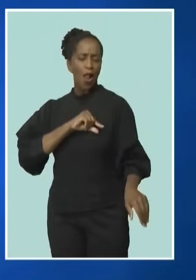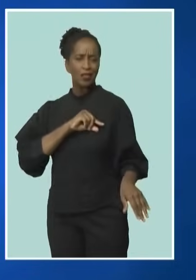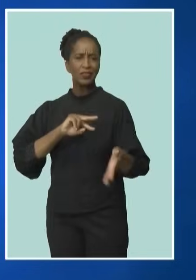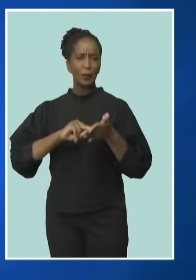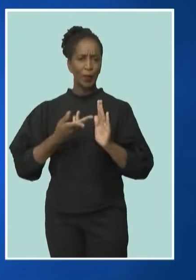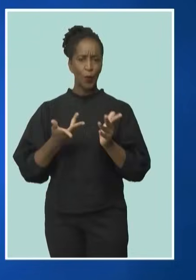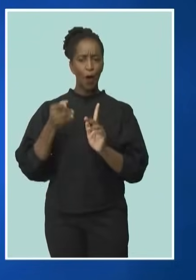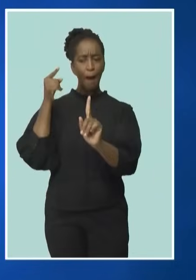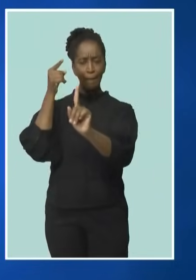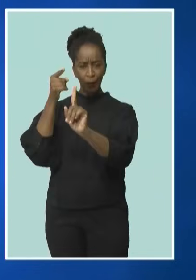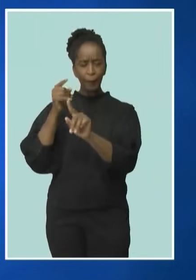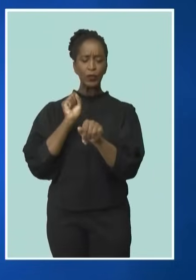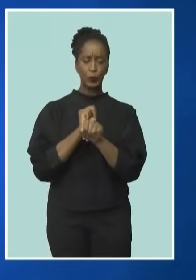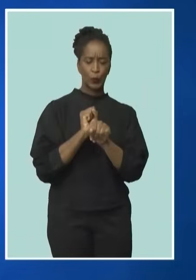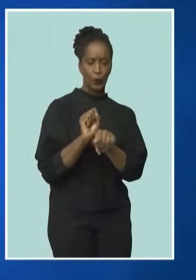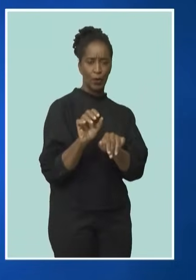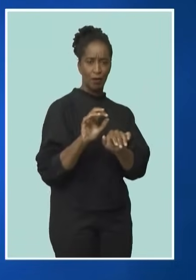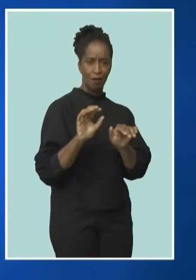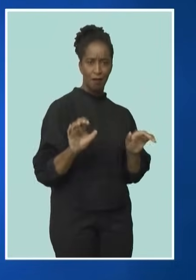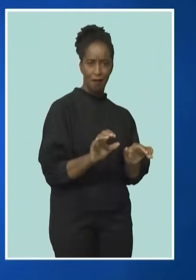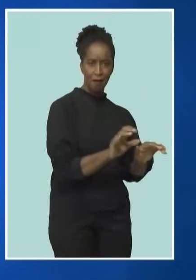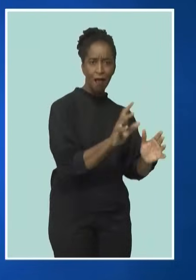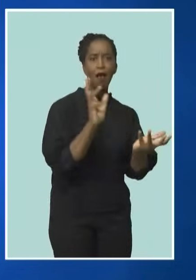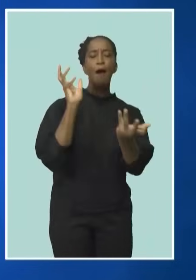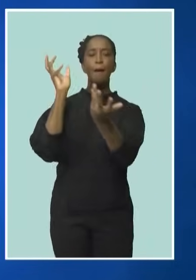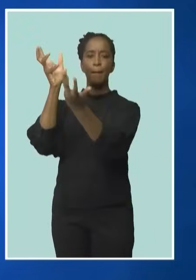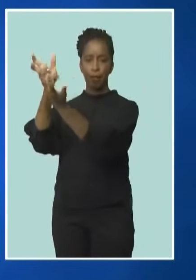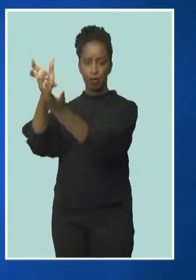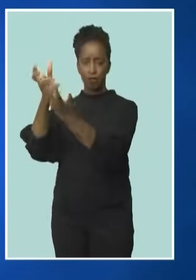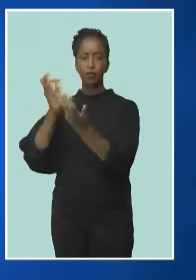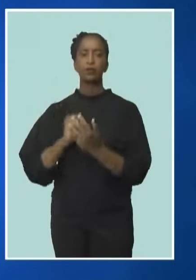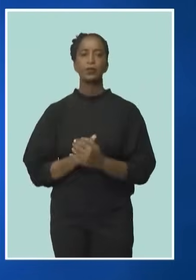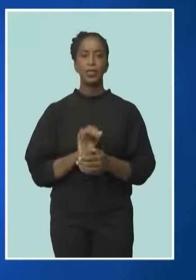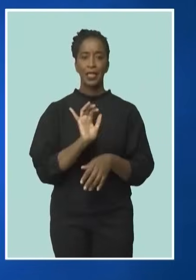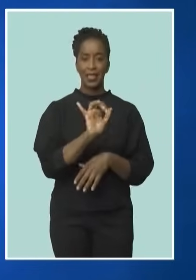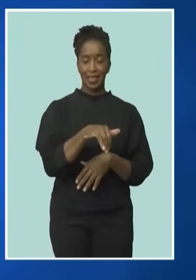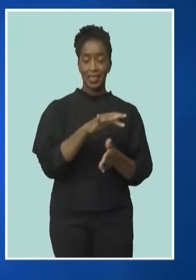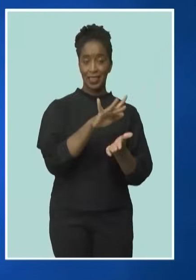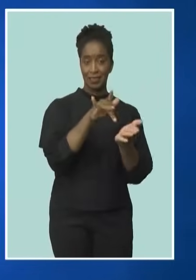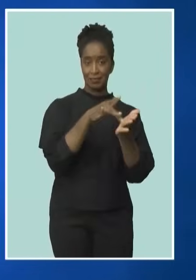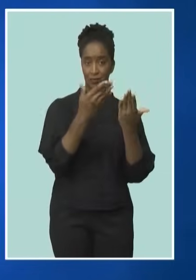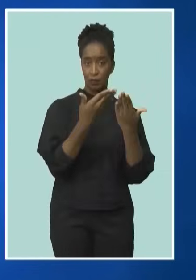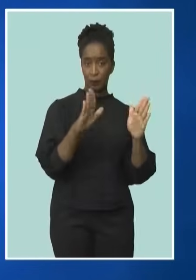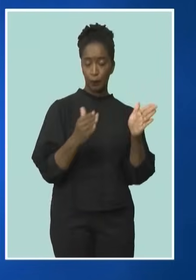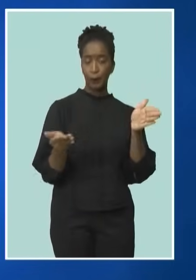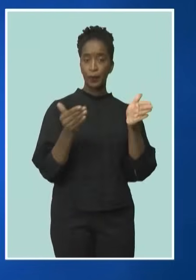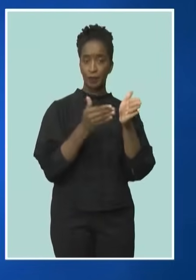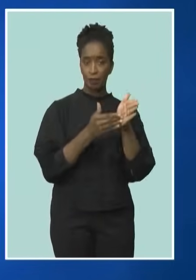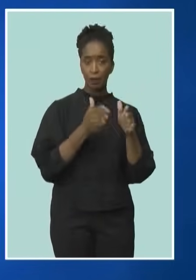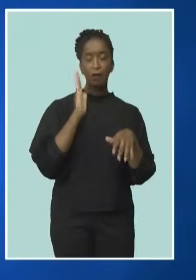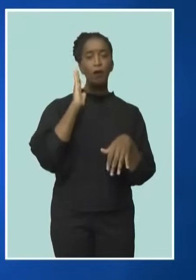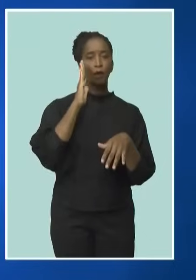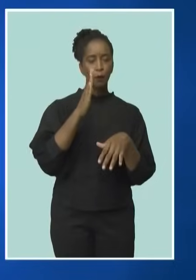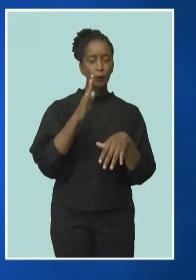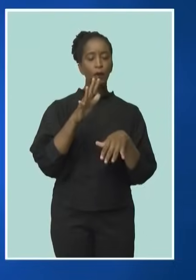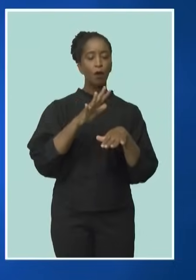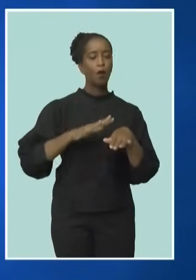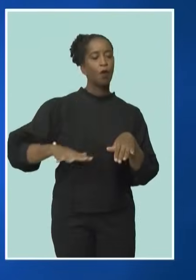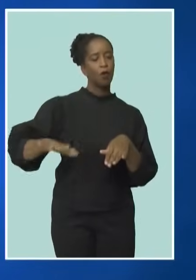purpose. When the Forensic Sciences Centre reopens, there will then be 6 of such state-of-the-art facilities in the